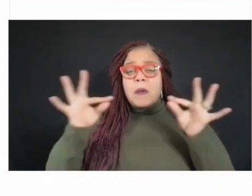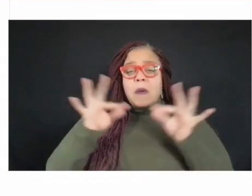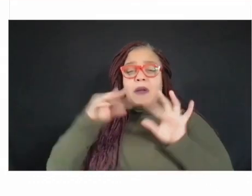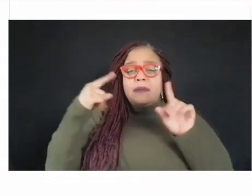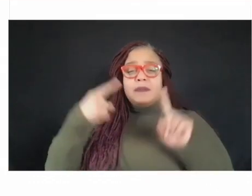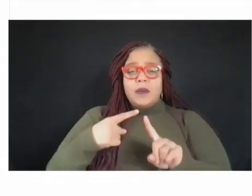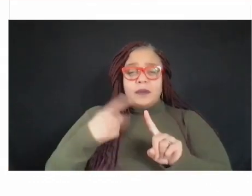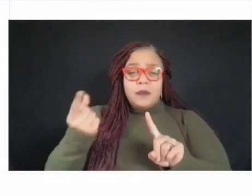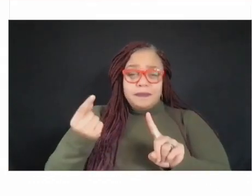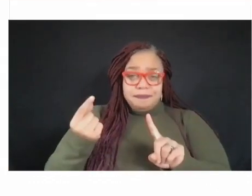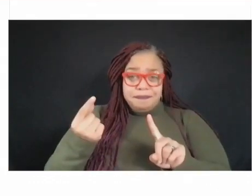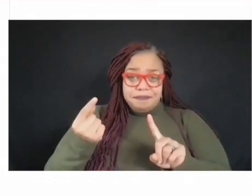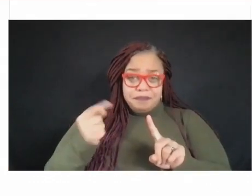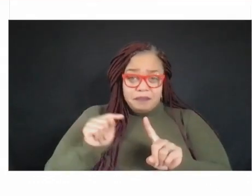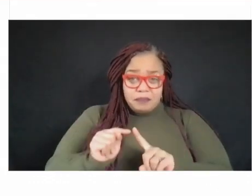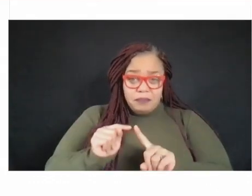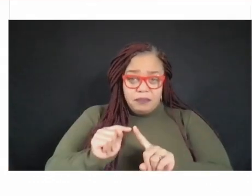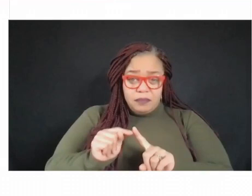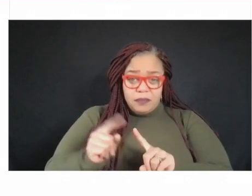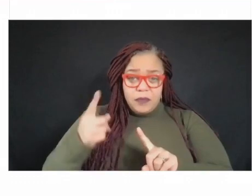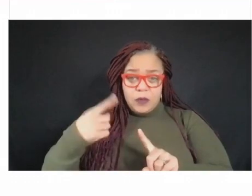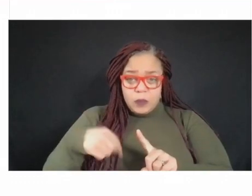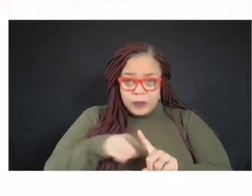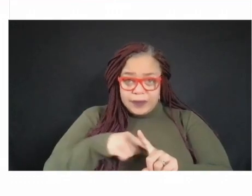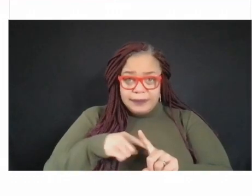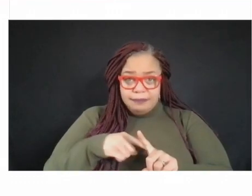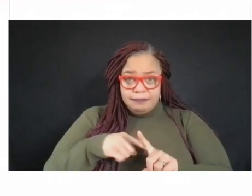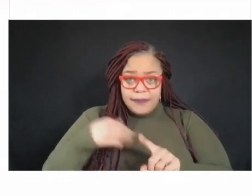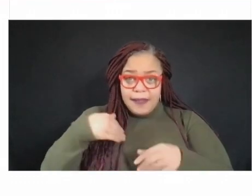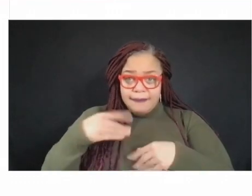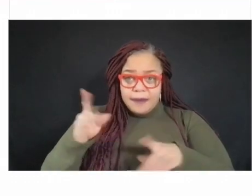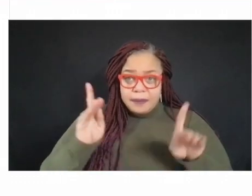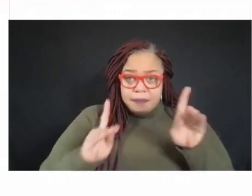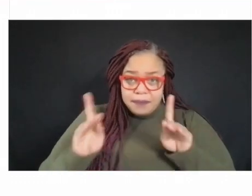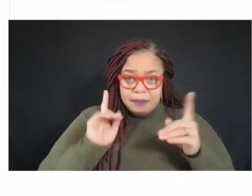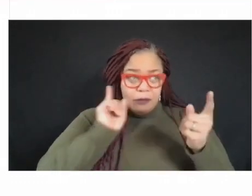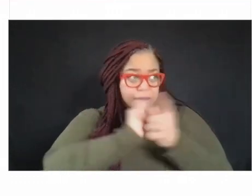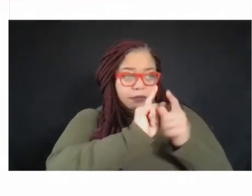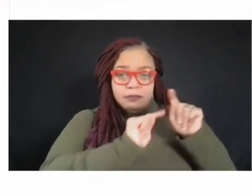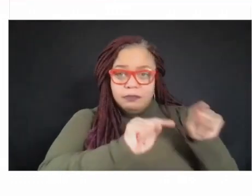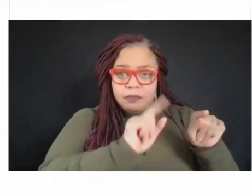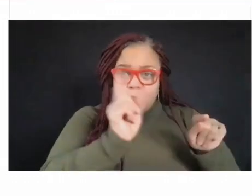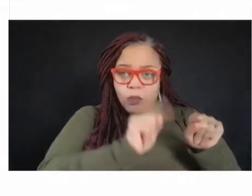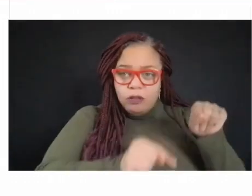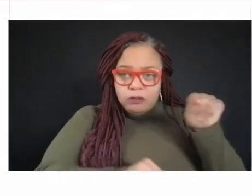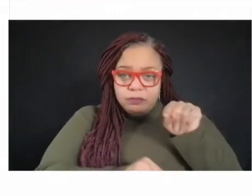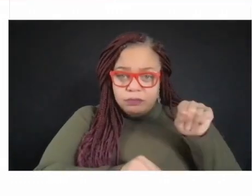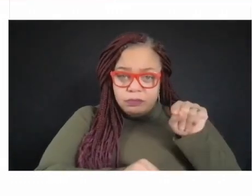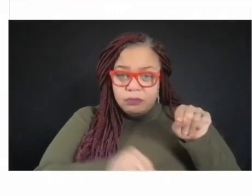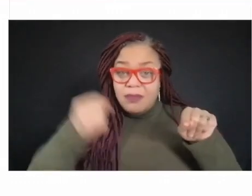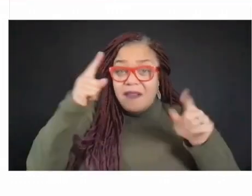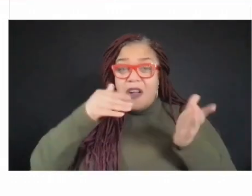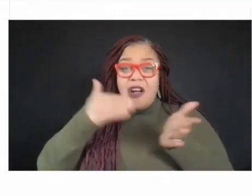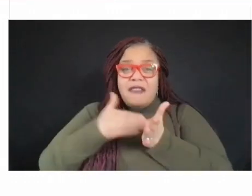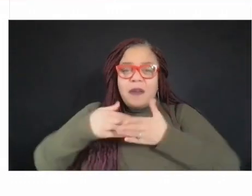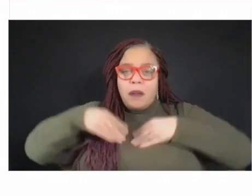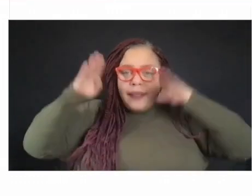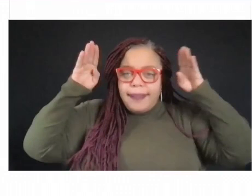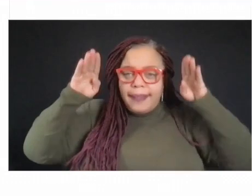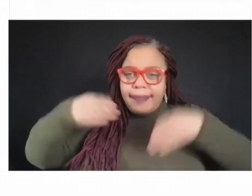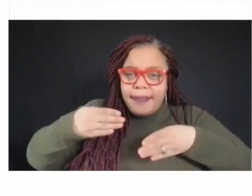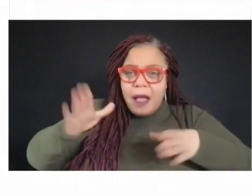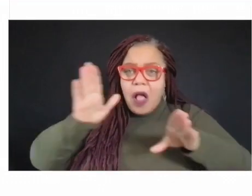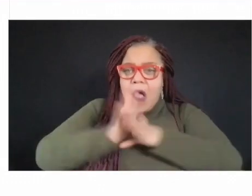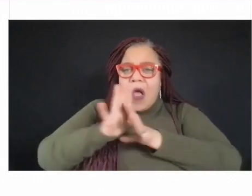do have to meet people where they're at. And I think we far too often focus on the extreme disinformation, which is clearly in a group